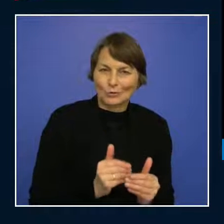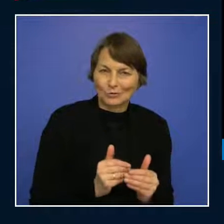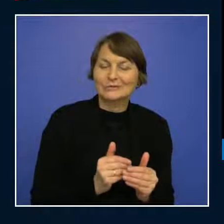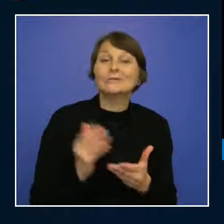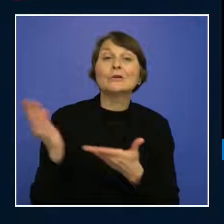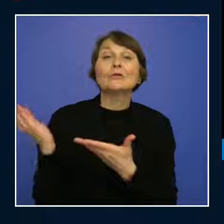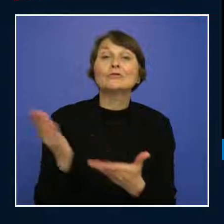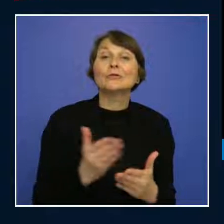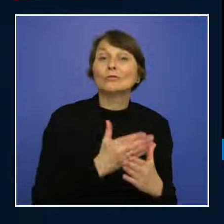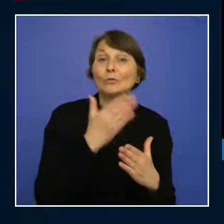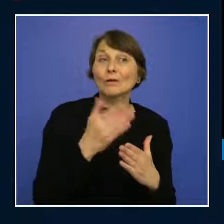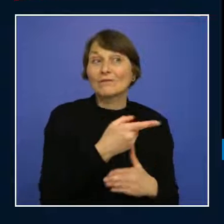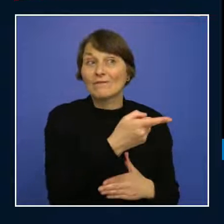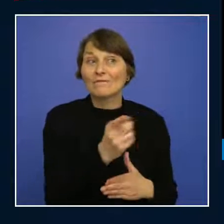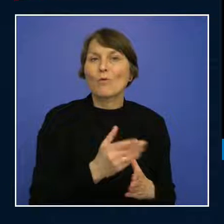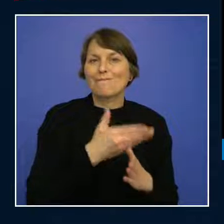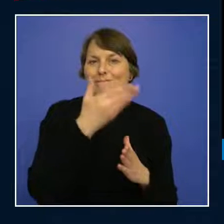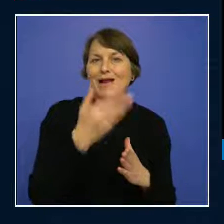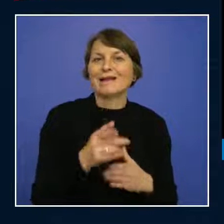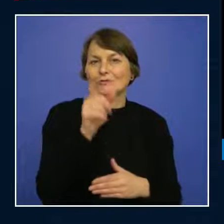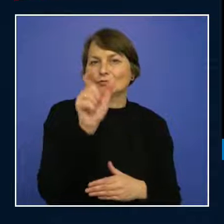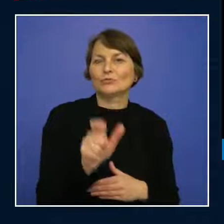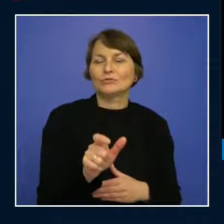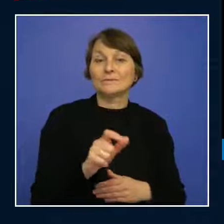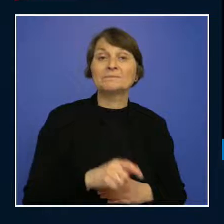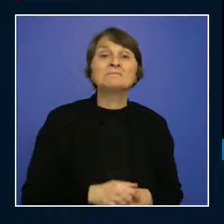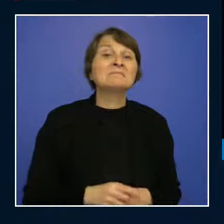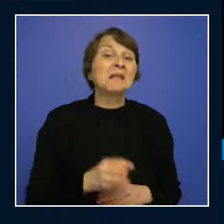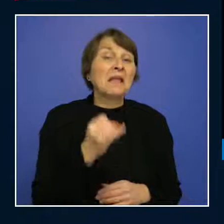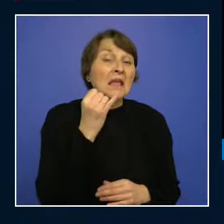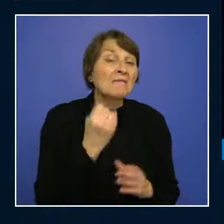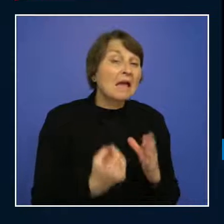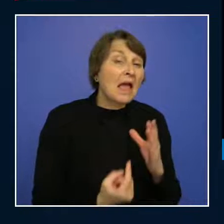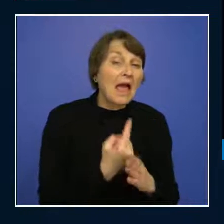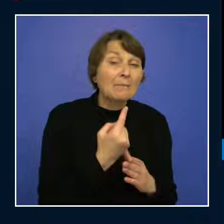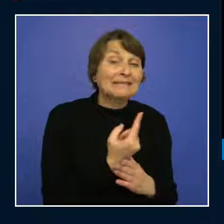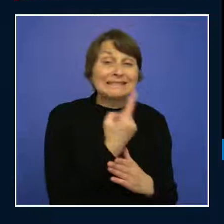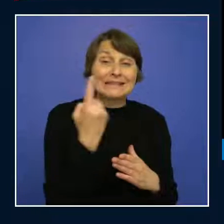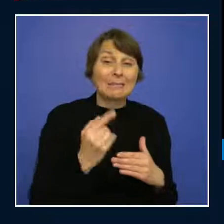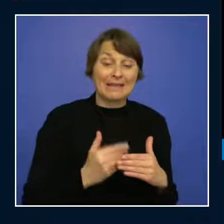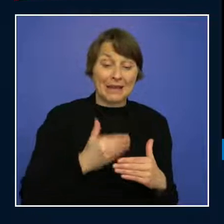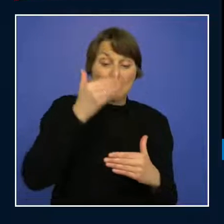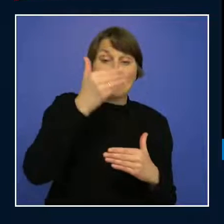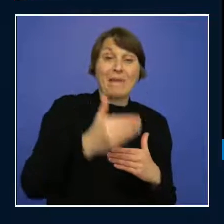end user. If something happened to that back end pool, the point of presence would